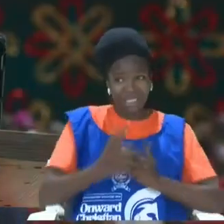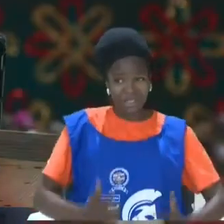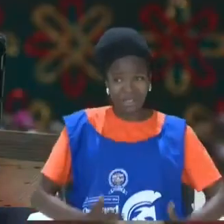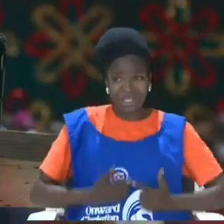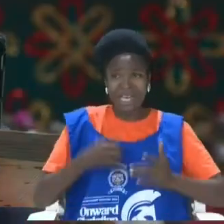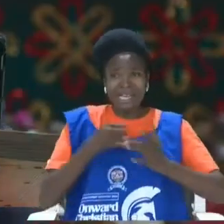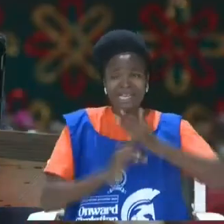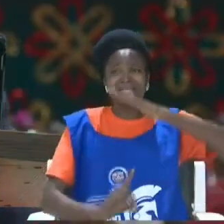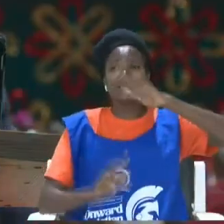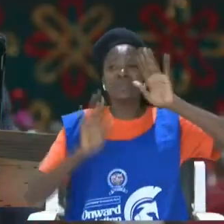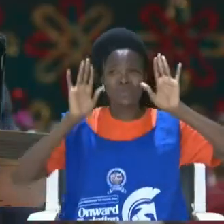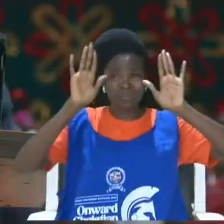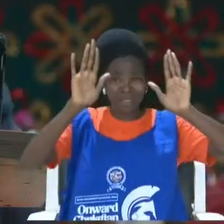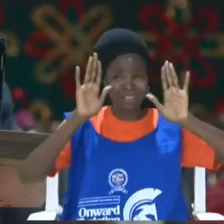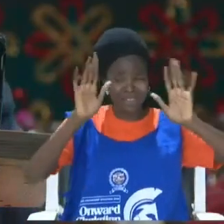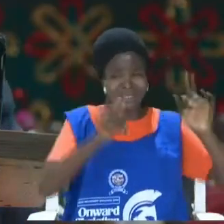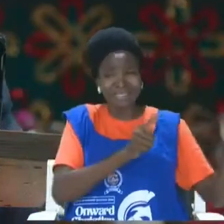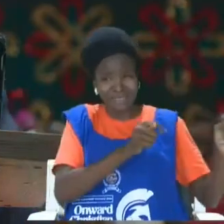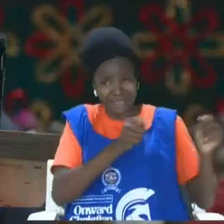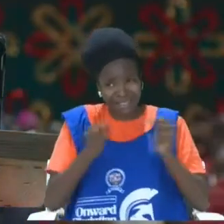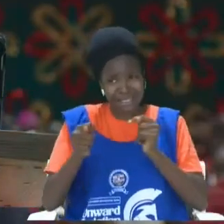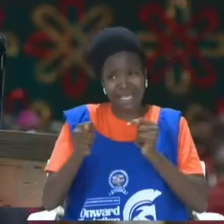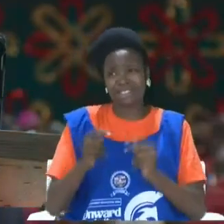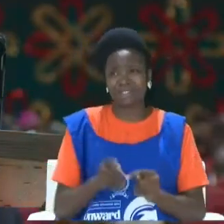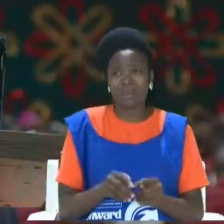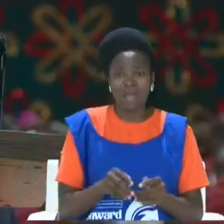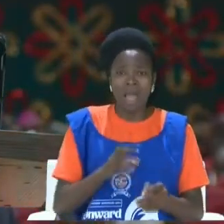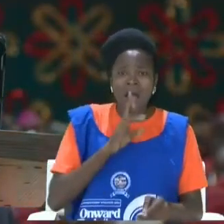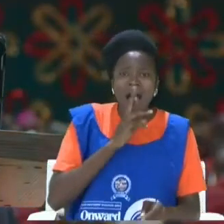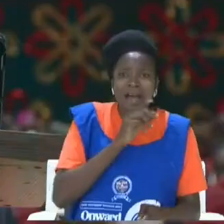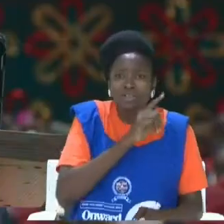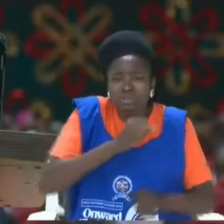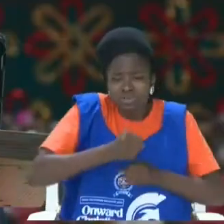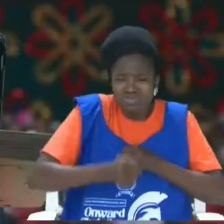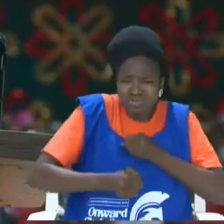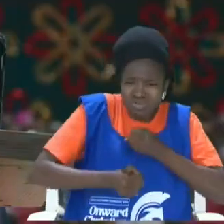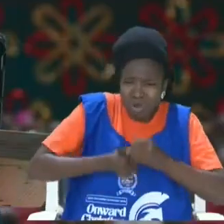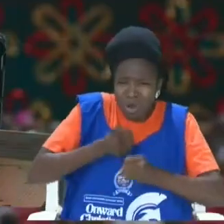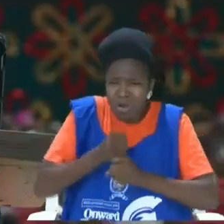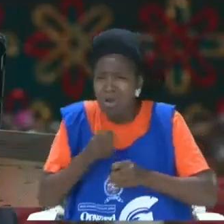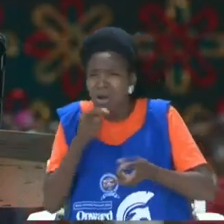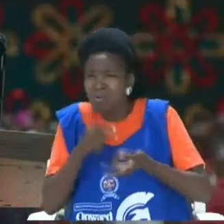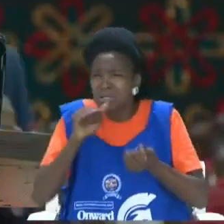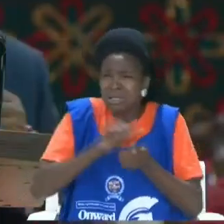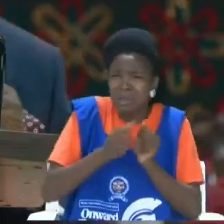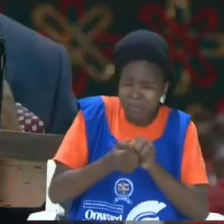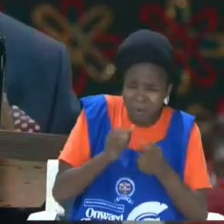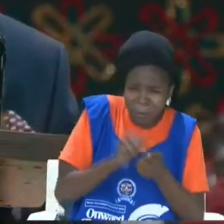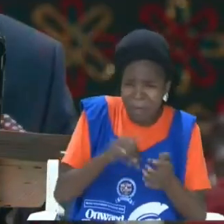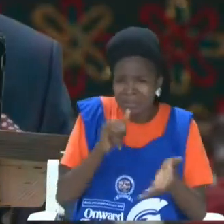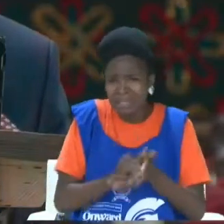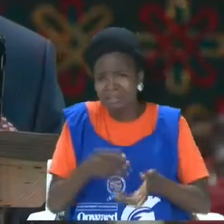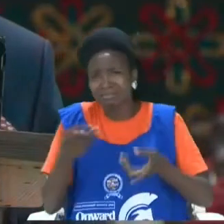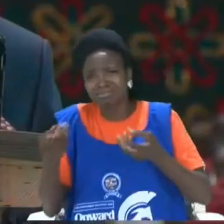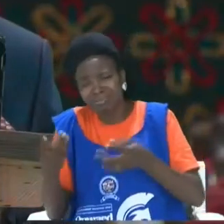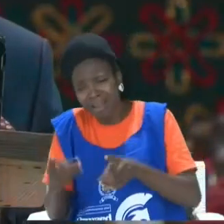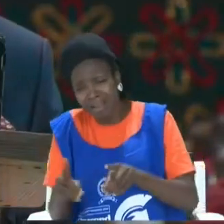supernatural transaction. Are you struggling with an affliction like that madman of